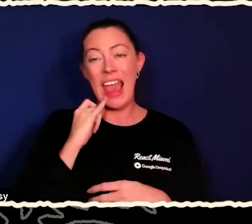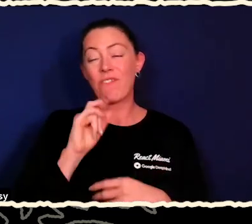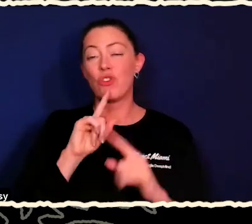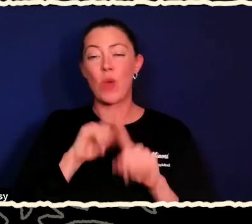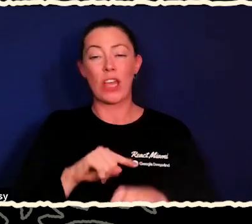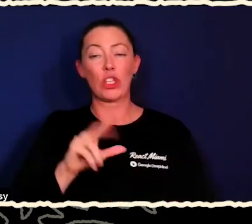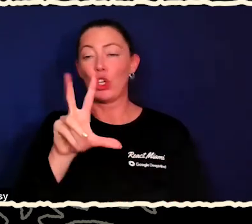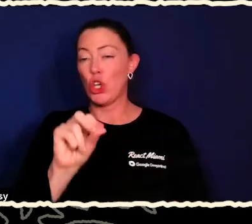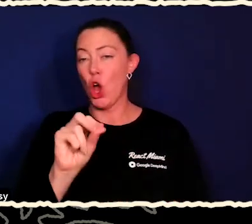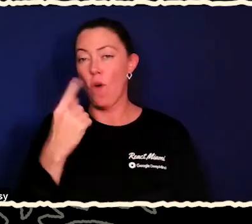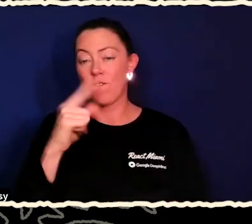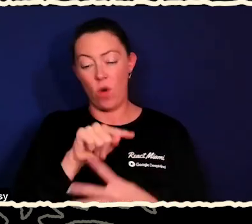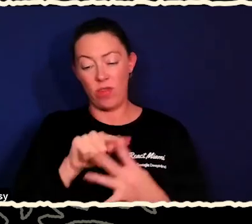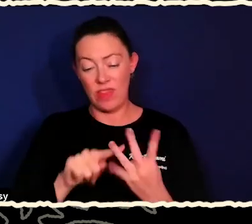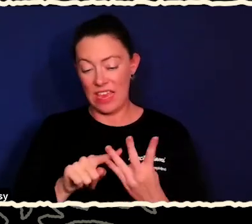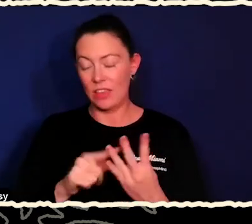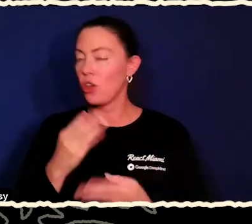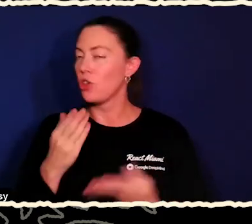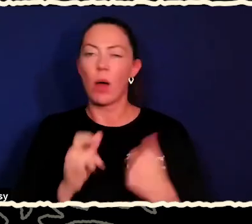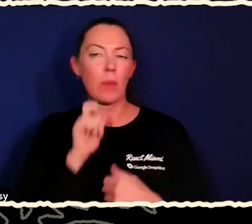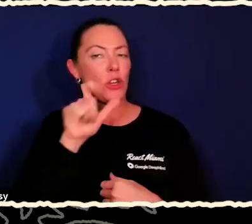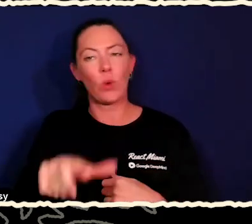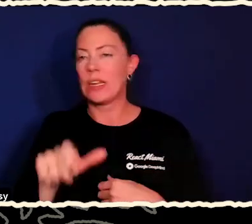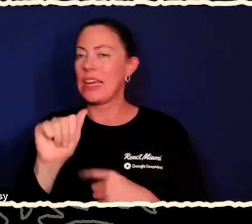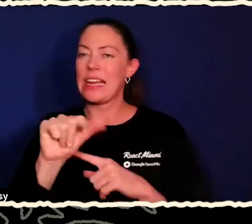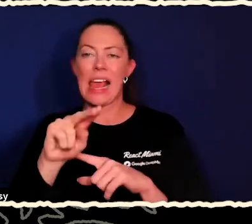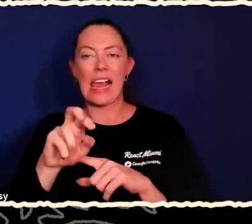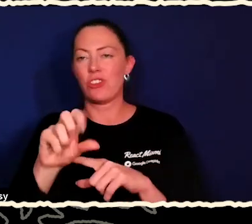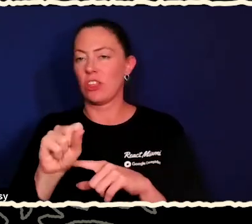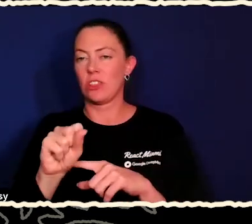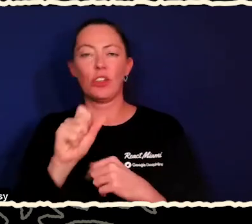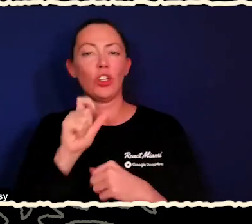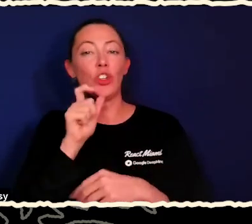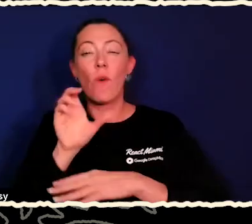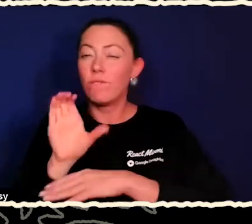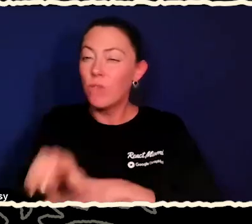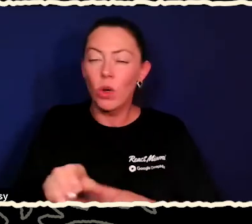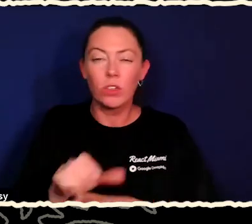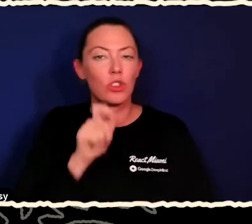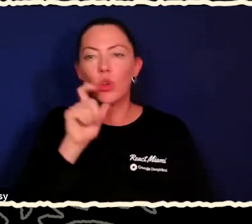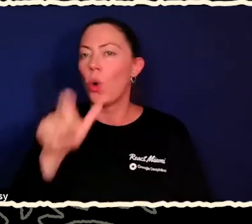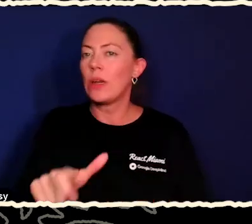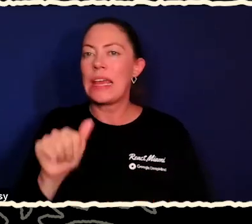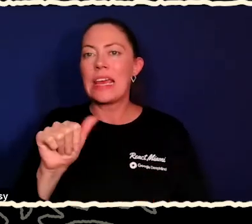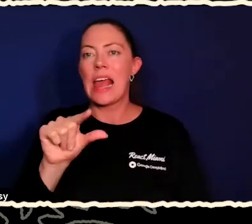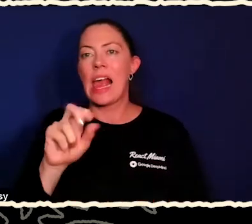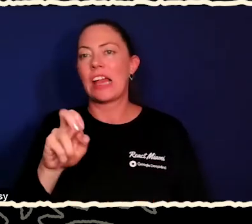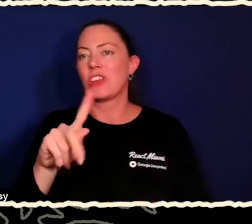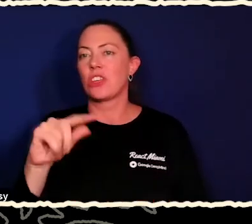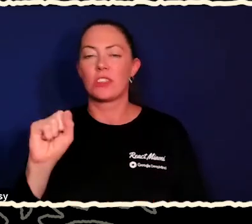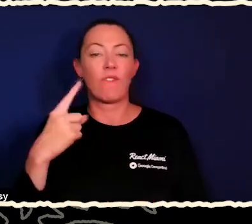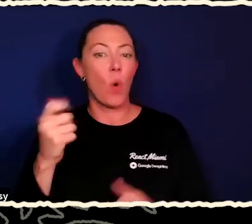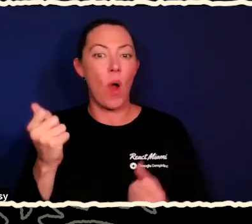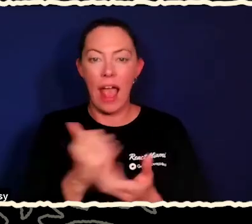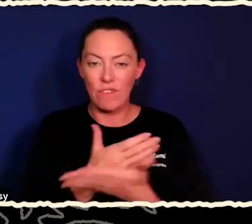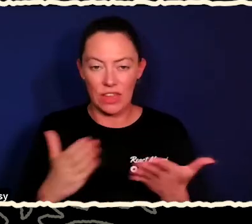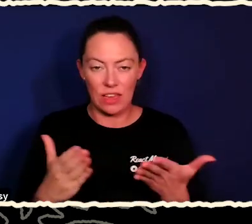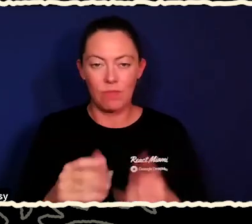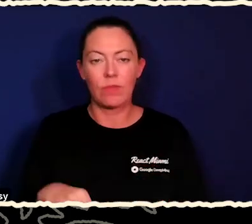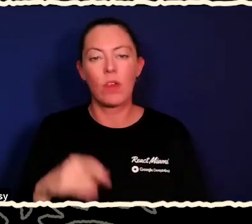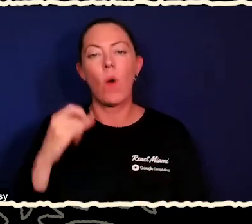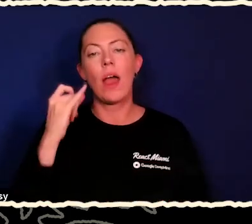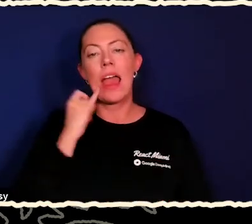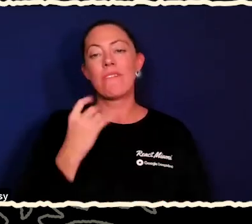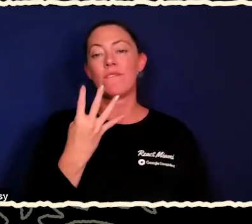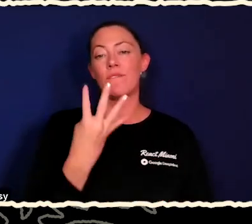need agents. Don't force it. You do not need agents for a note-taking app, seriously. If a for loop and a switch statement